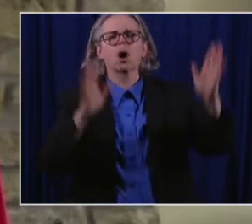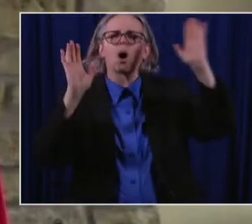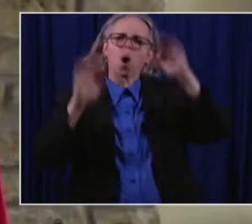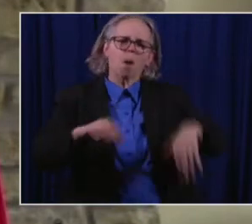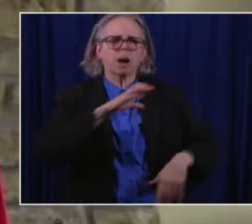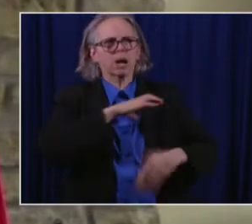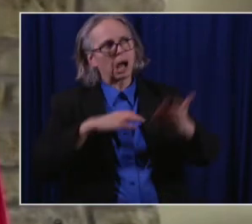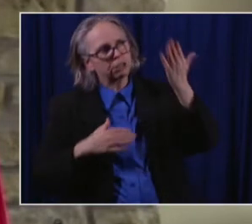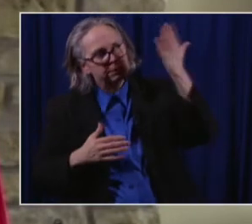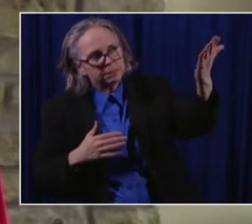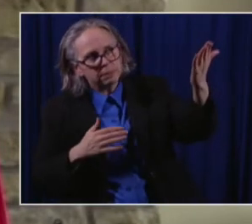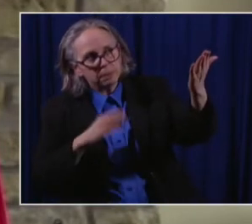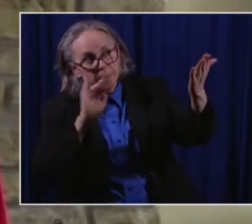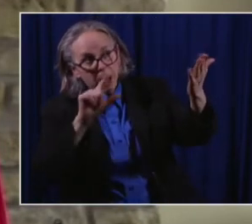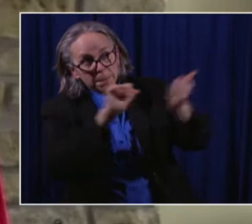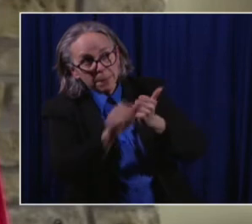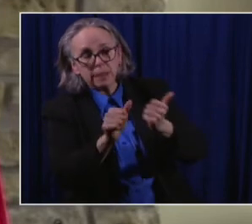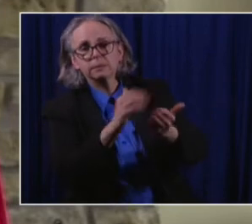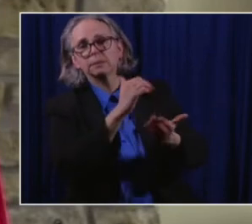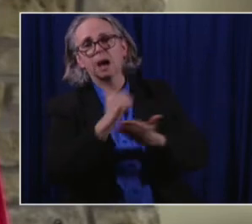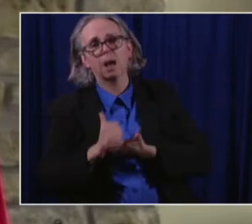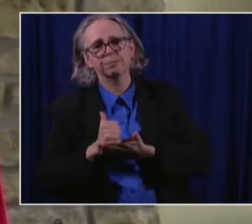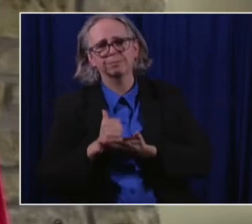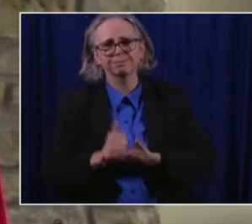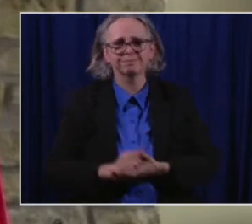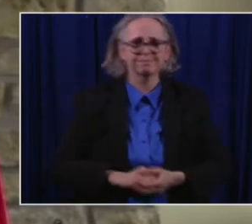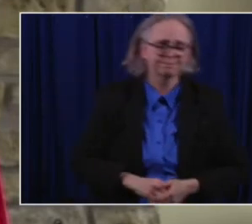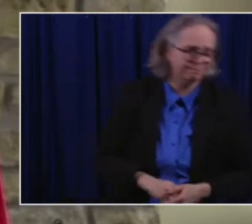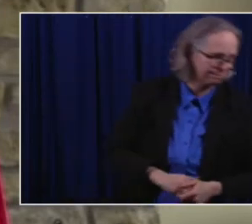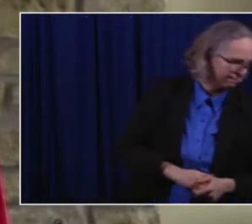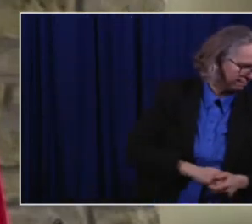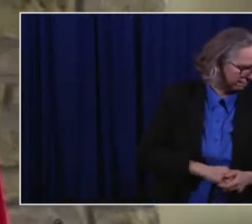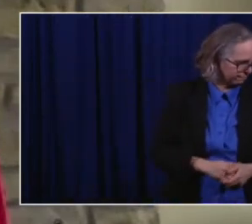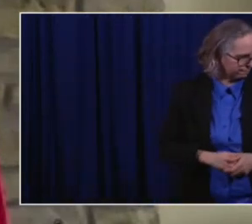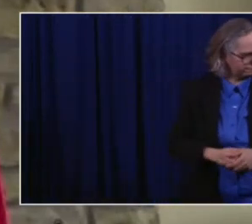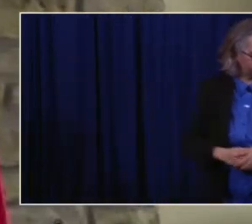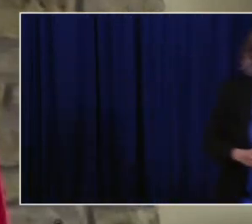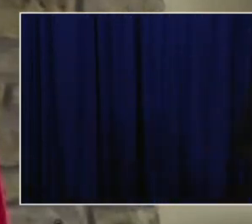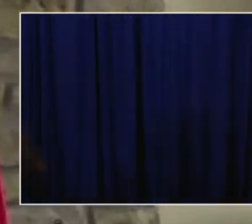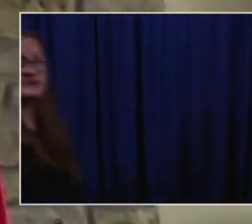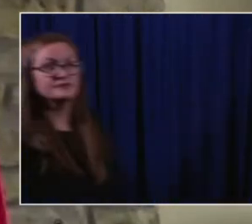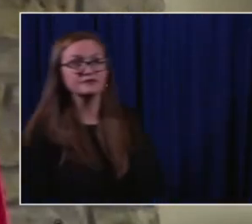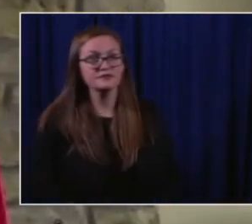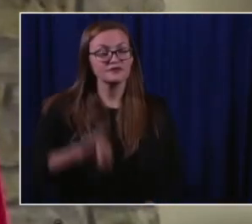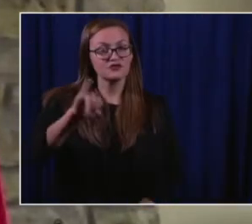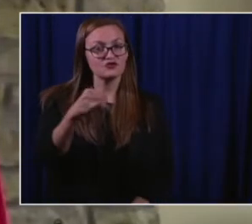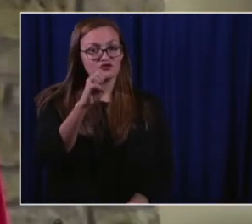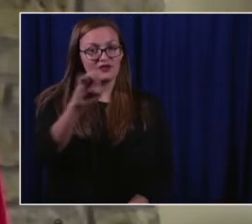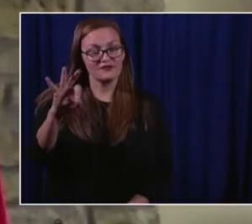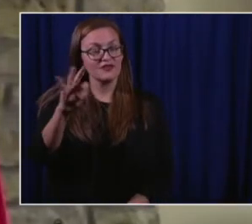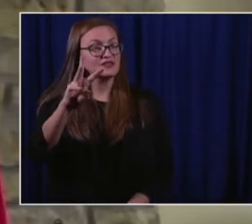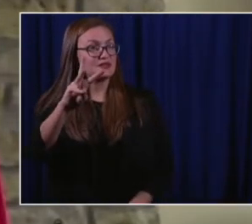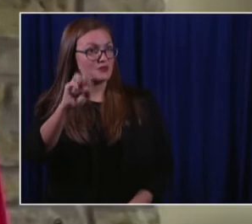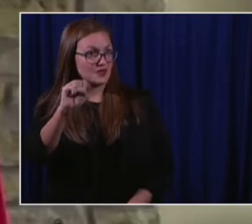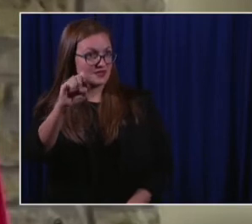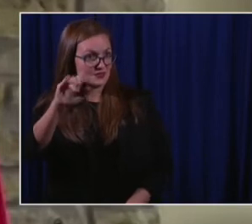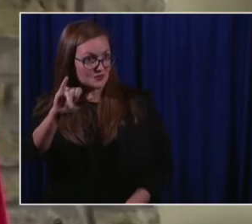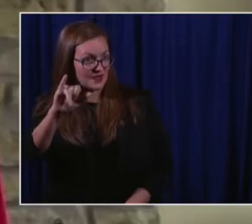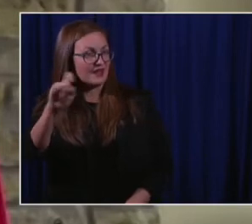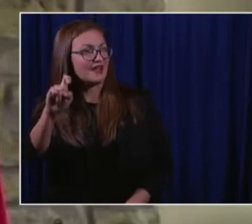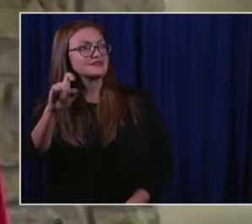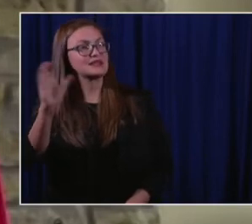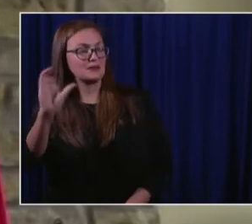from Jeff Reddick at WSYX in Columbus. Hey, Jeff. Hi, Governor. Good afternoon.